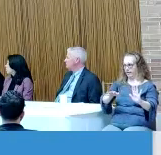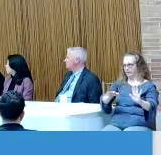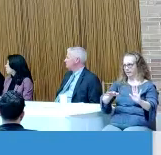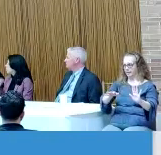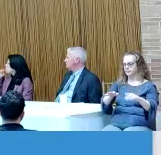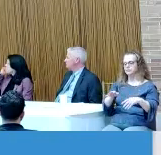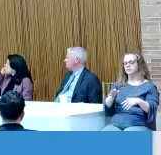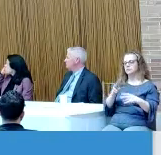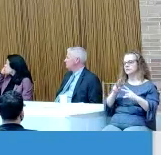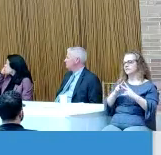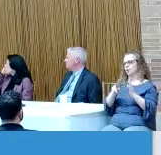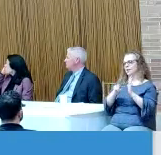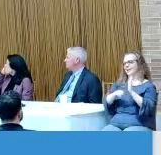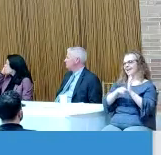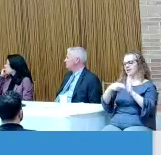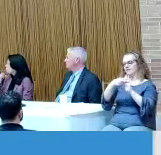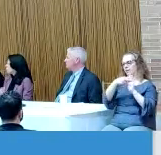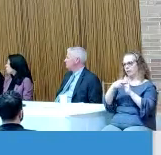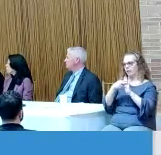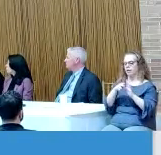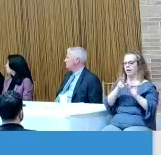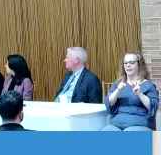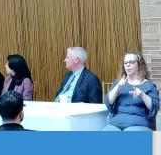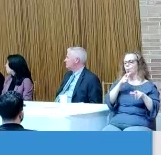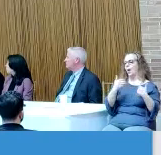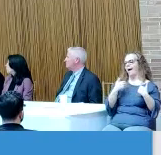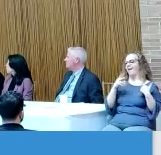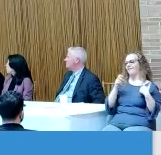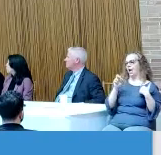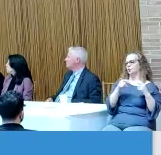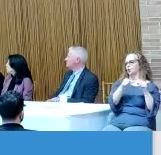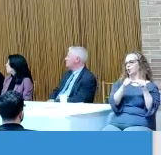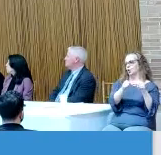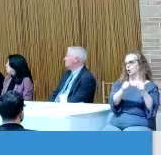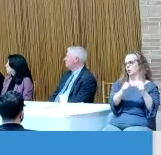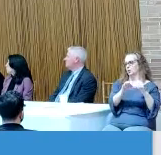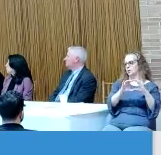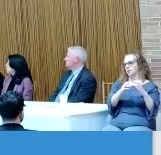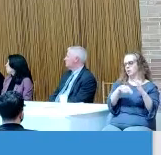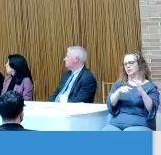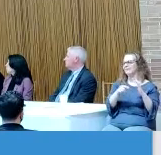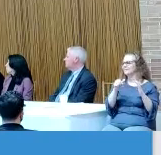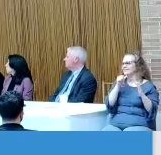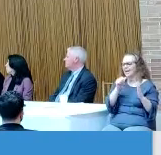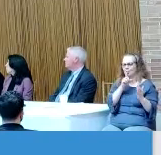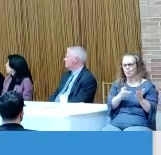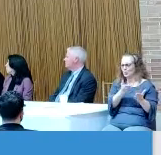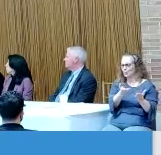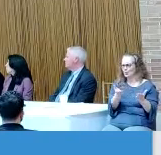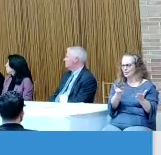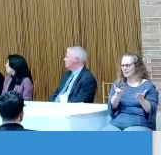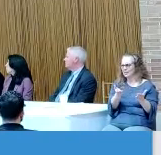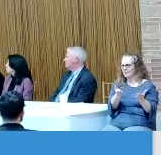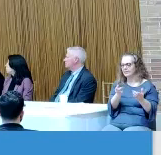stereotypes about voucher holders that persist um that are not true um that there are